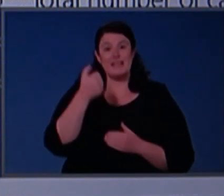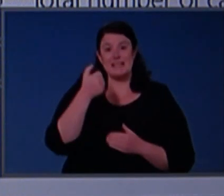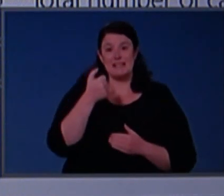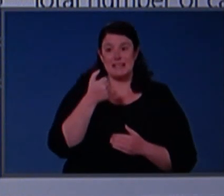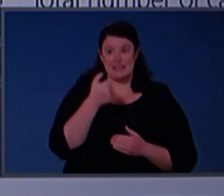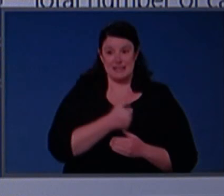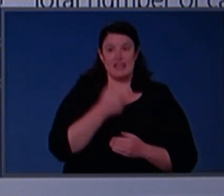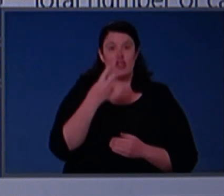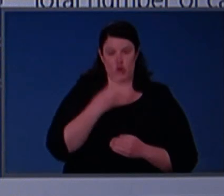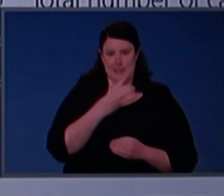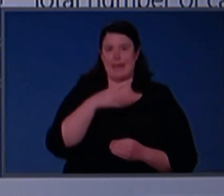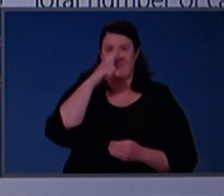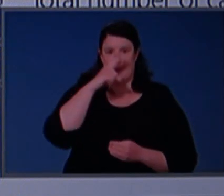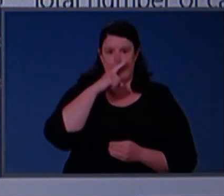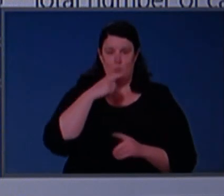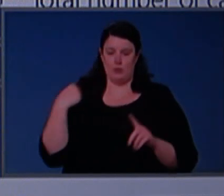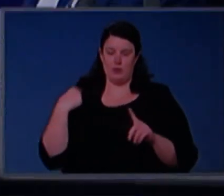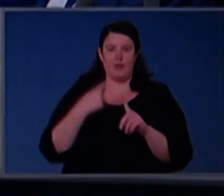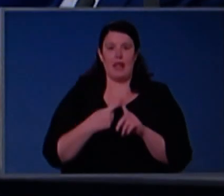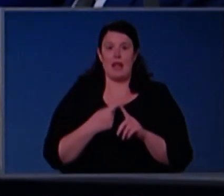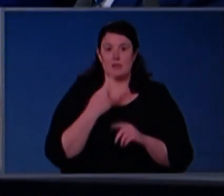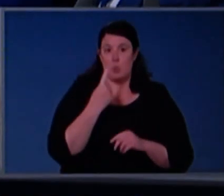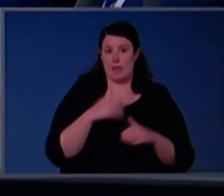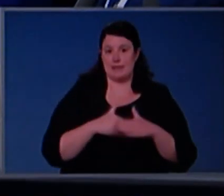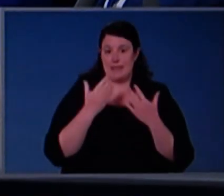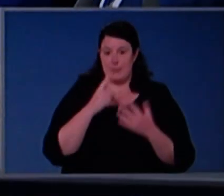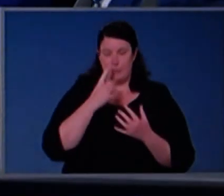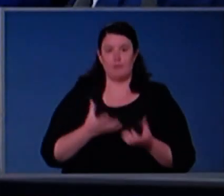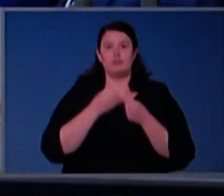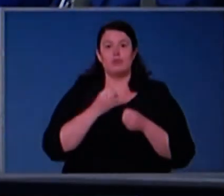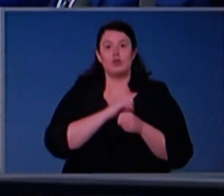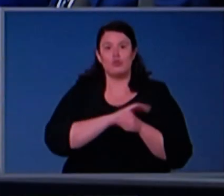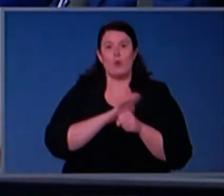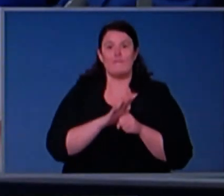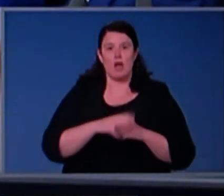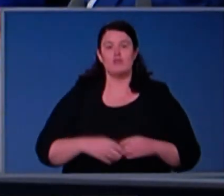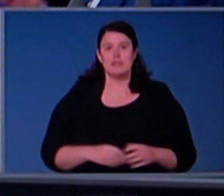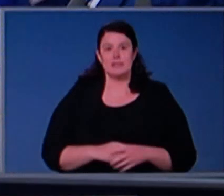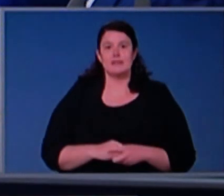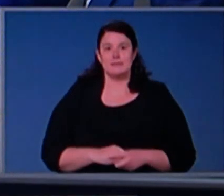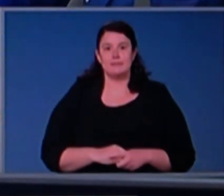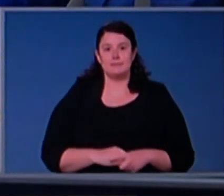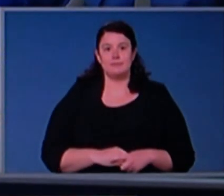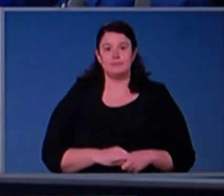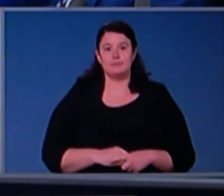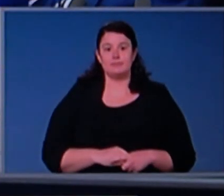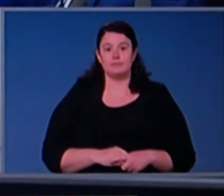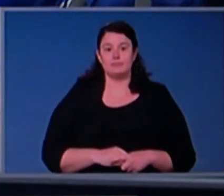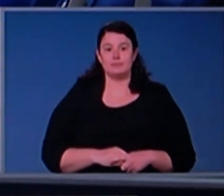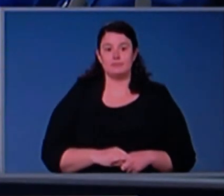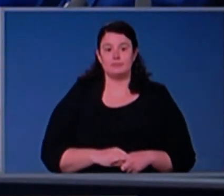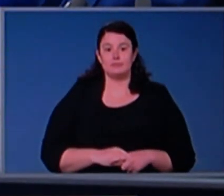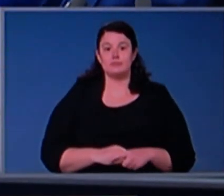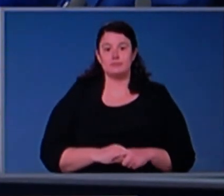in the previous 24 hours. The next slide, please. This is the effective reproduction number